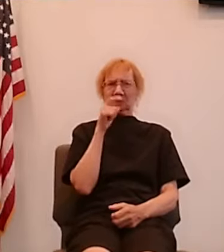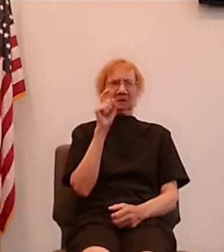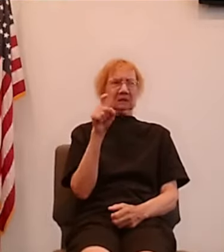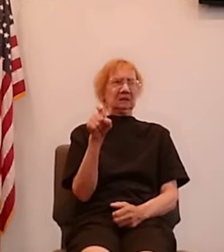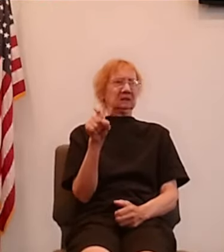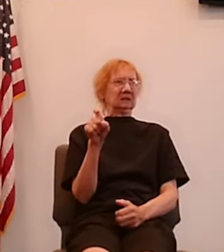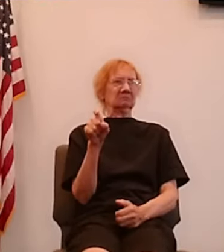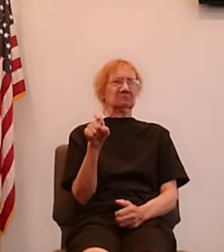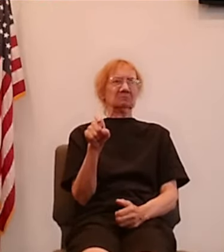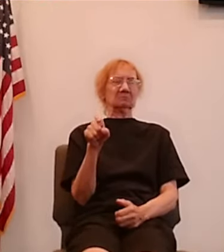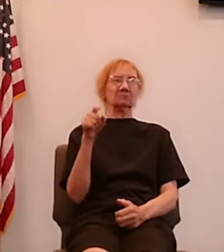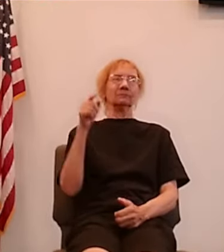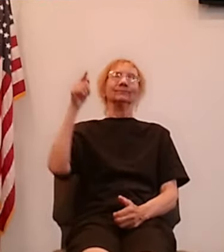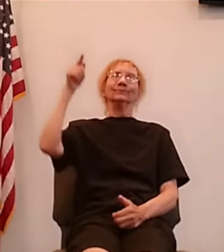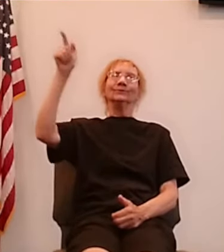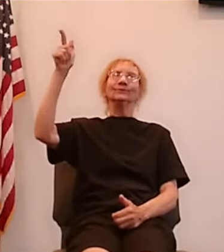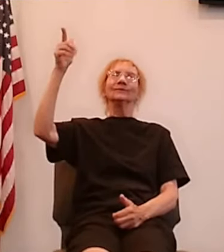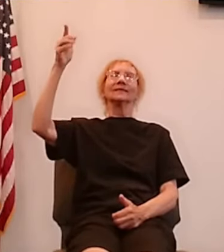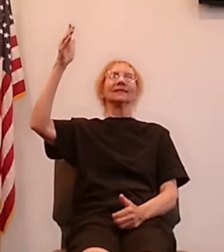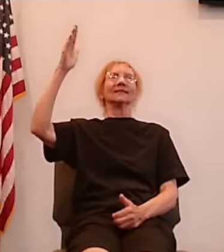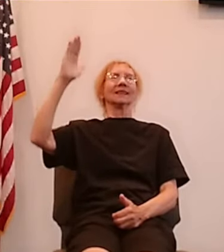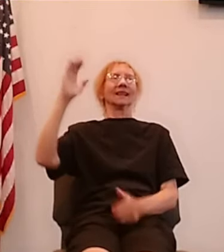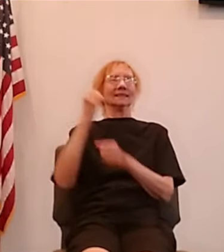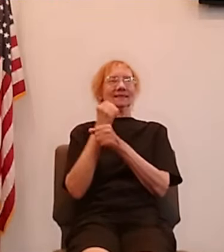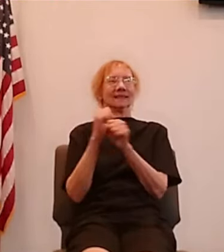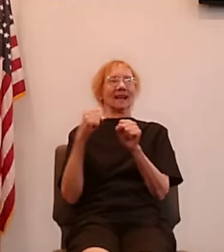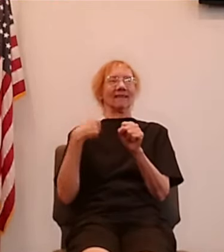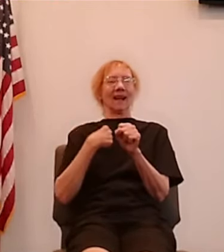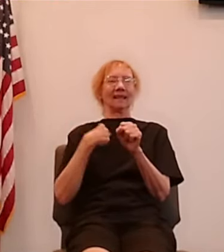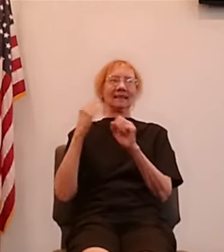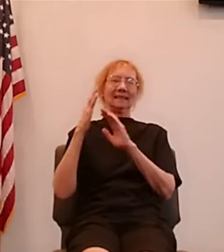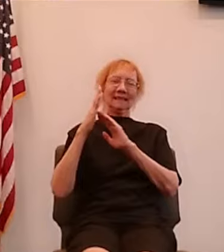you're a God who is a deliverer.